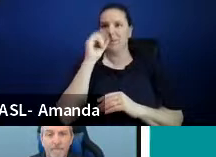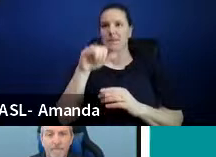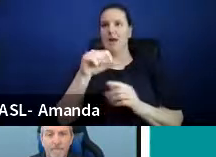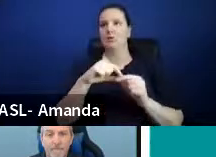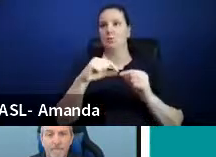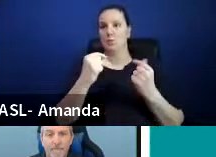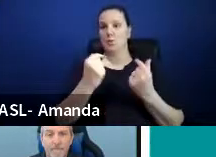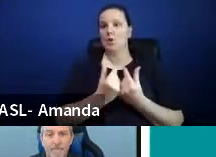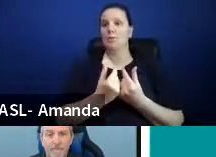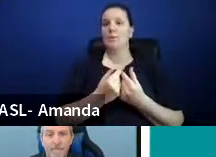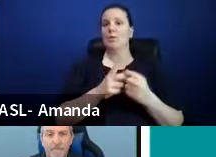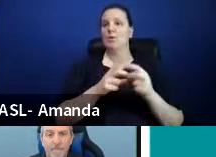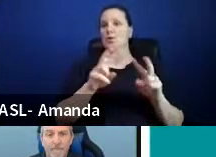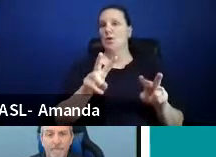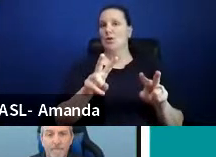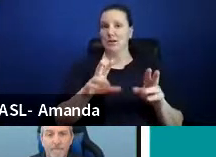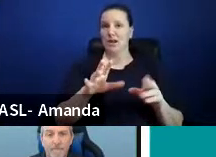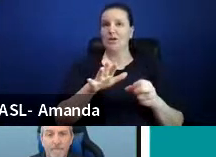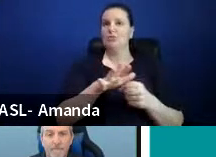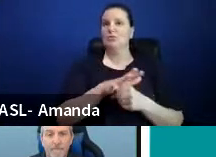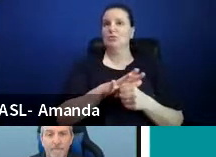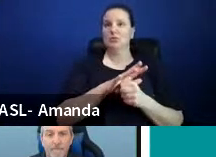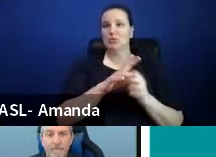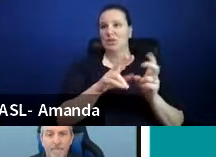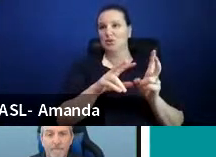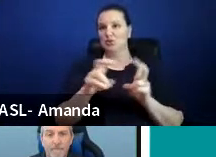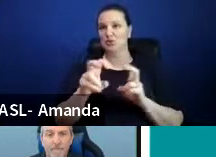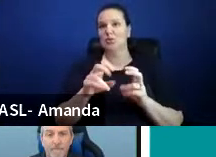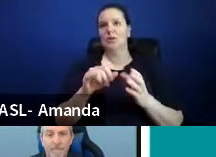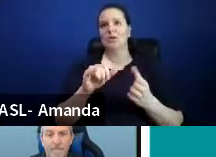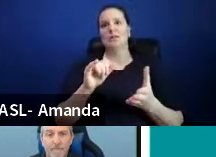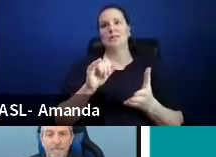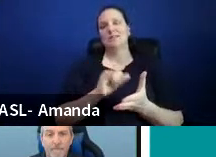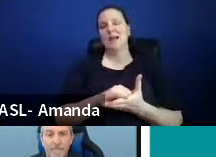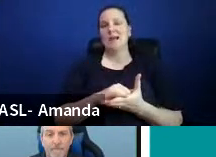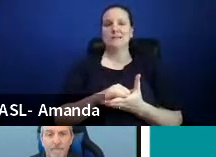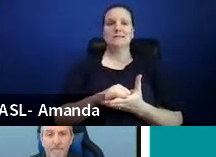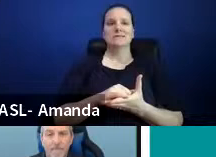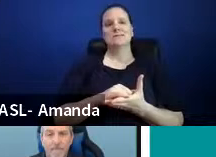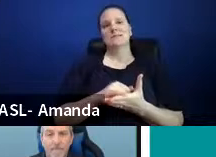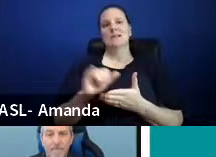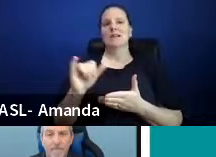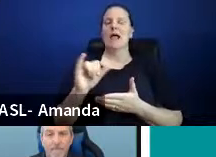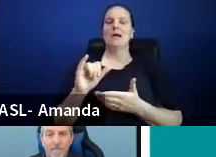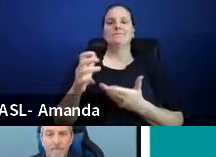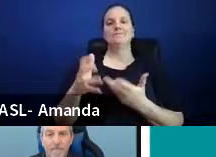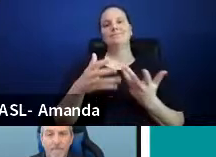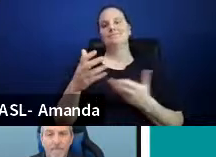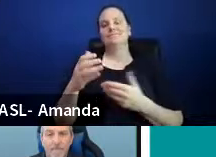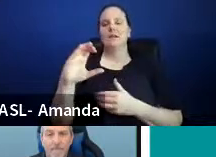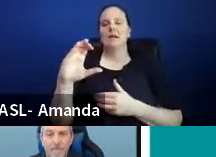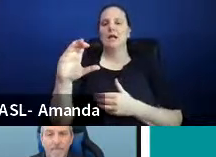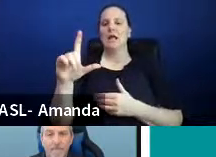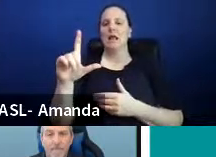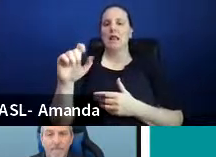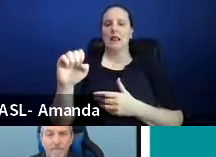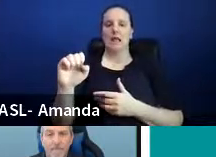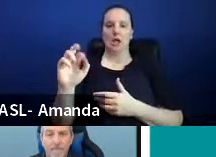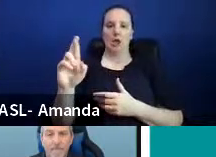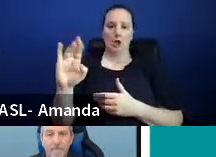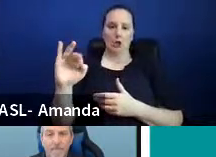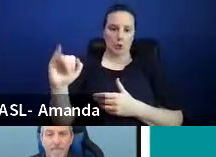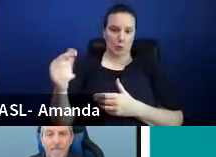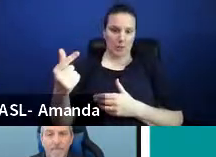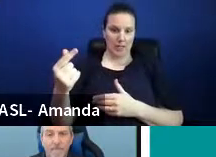at regional issues. They're kind of a clearinghouse and a